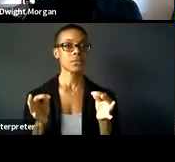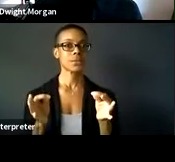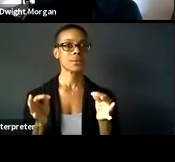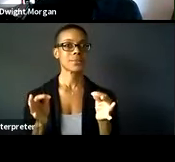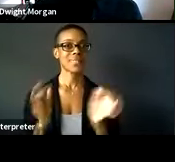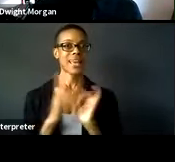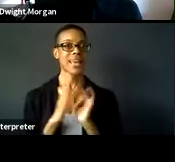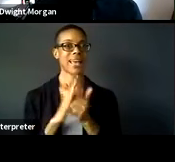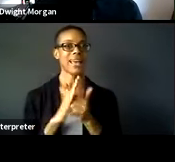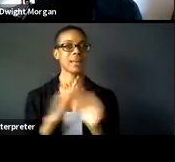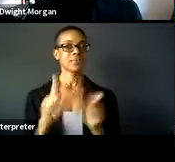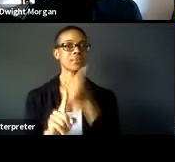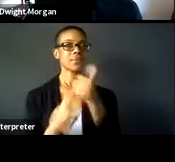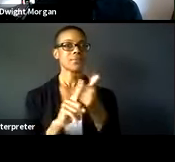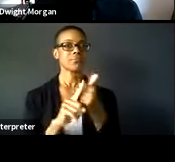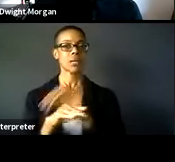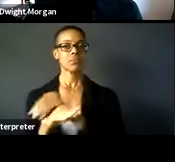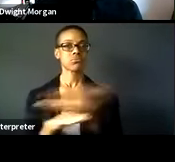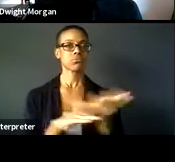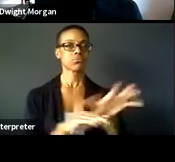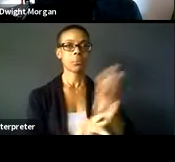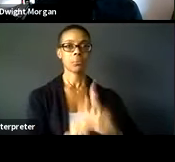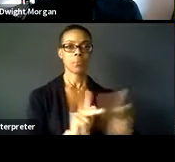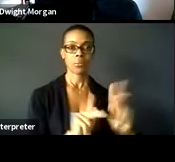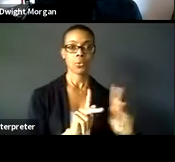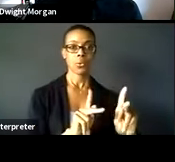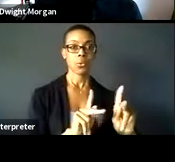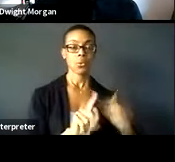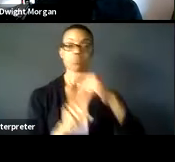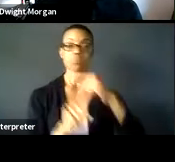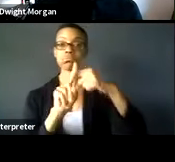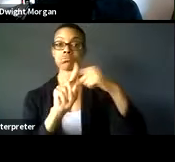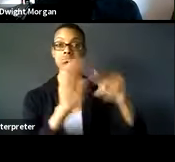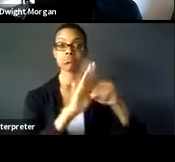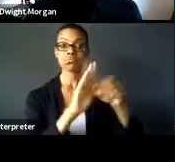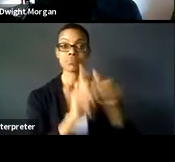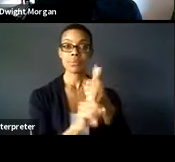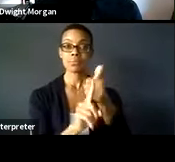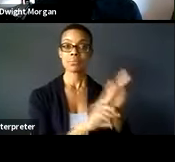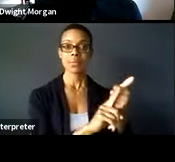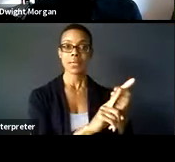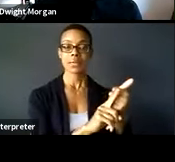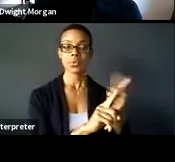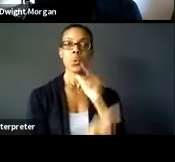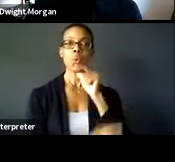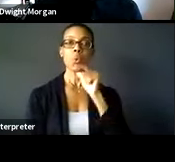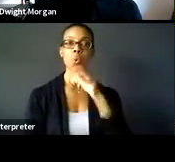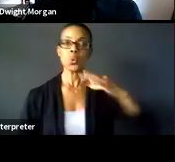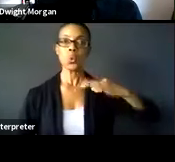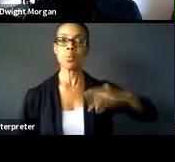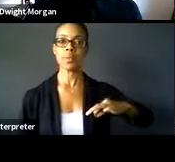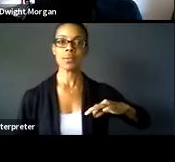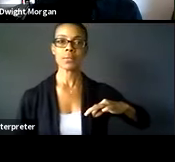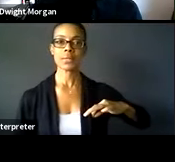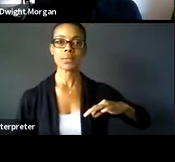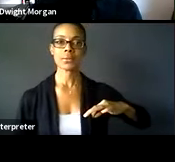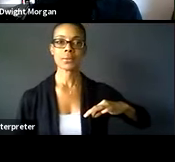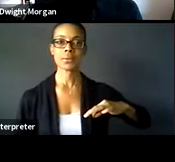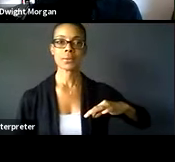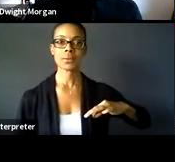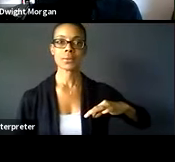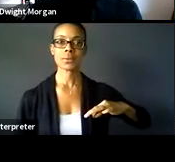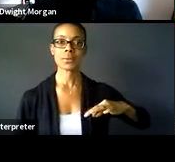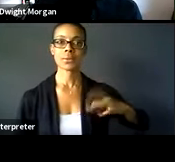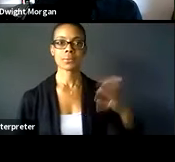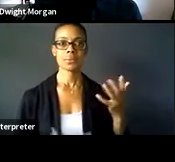how does it impact people or does it have negative impact? Who benefits all the dollar